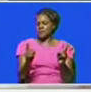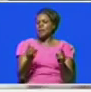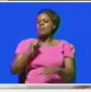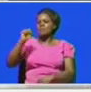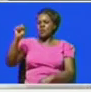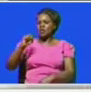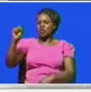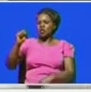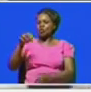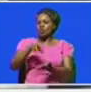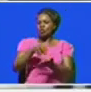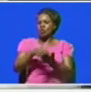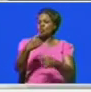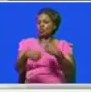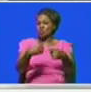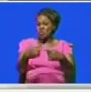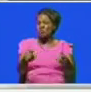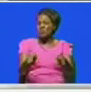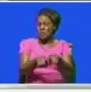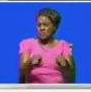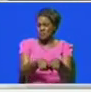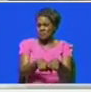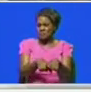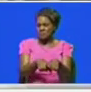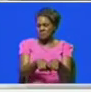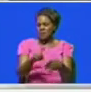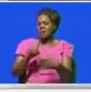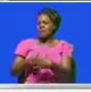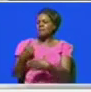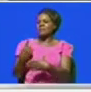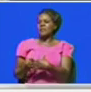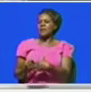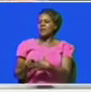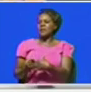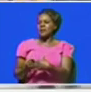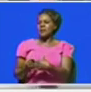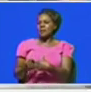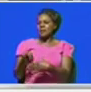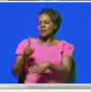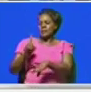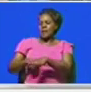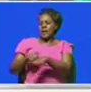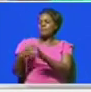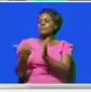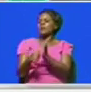political undercurrents within the system is anything to go by, then this could be a ticking time bomb